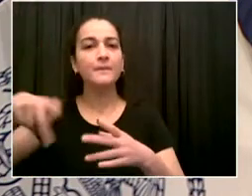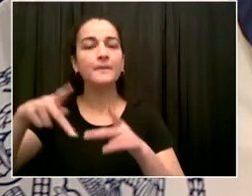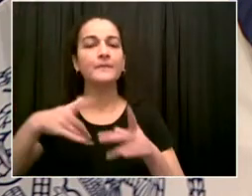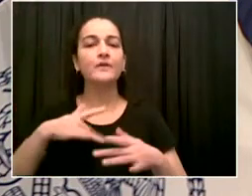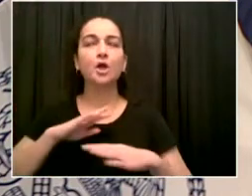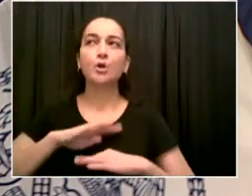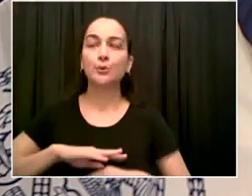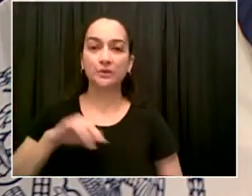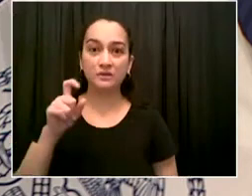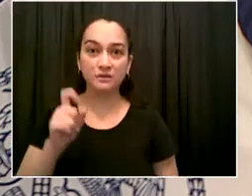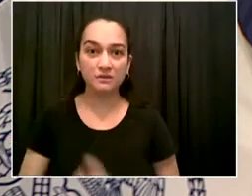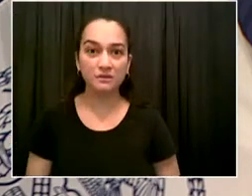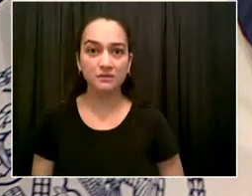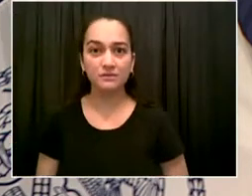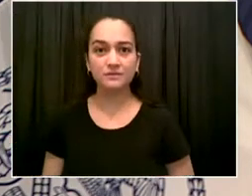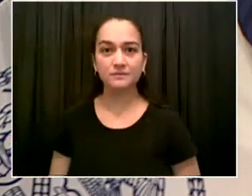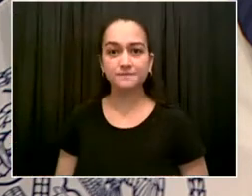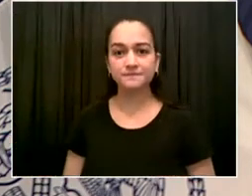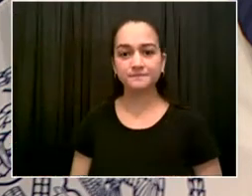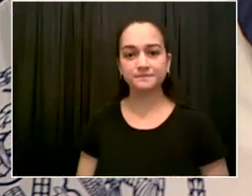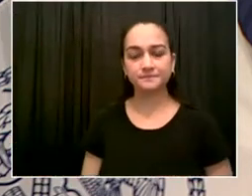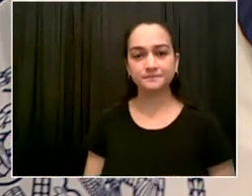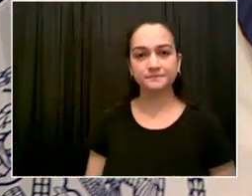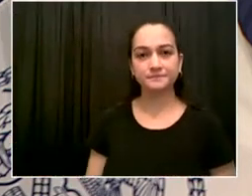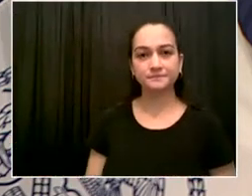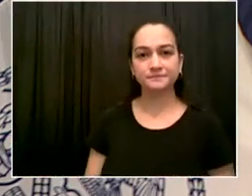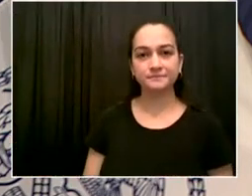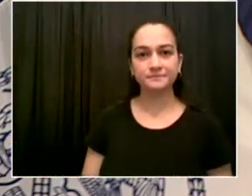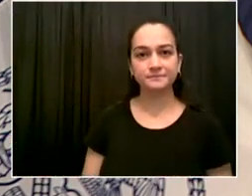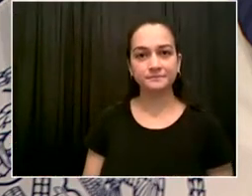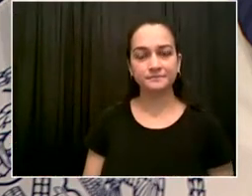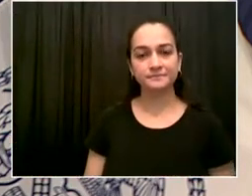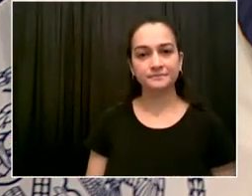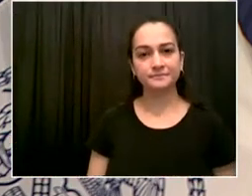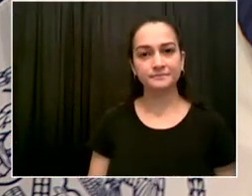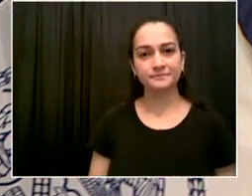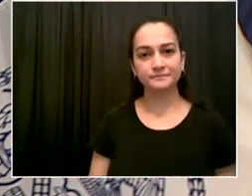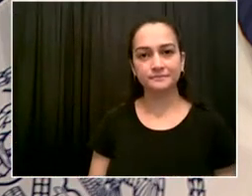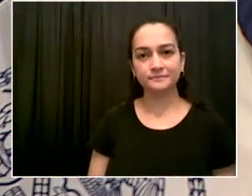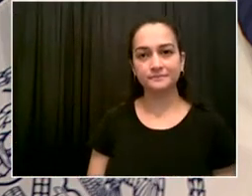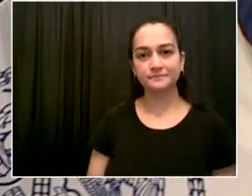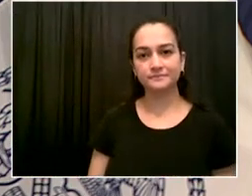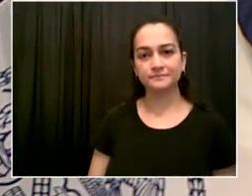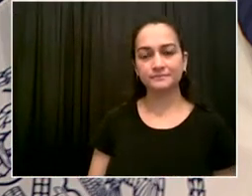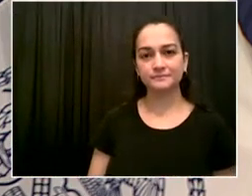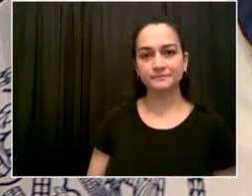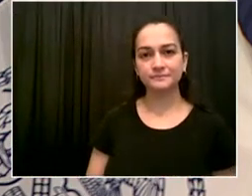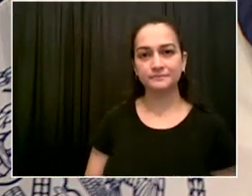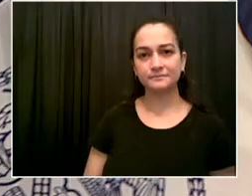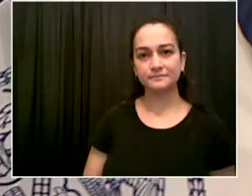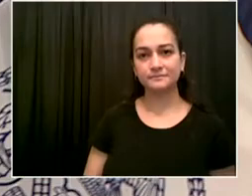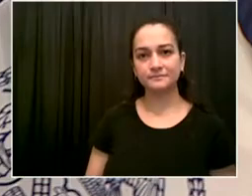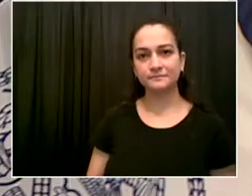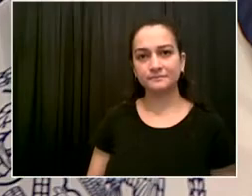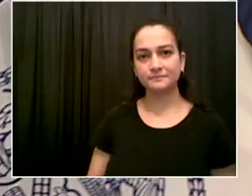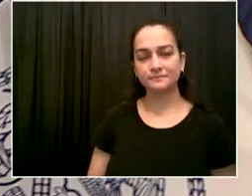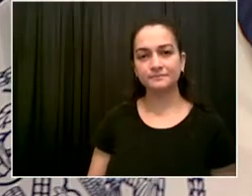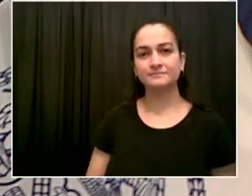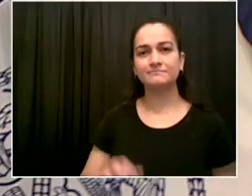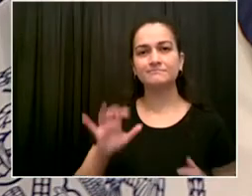first of all, there's just a constant dialogue going on with many of our unions.